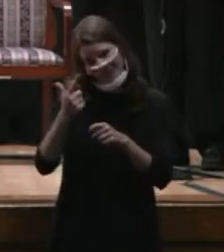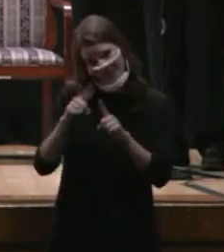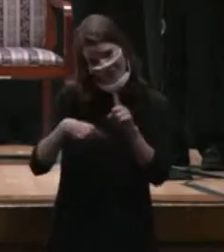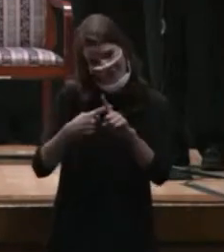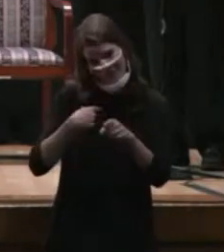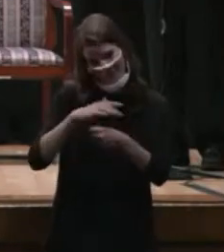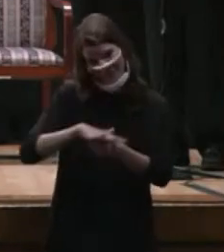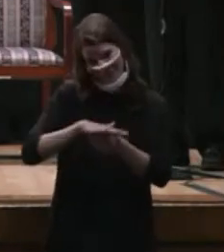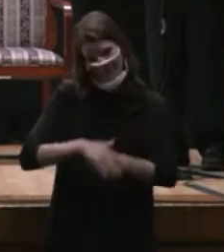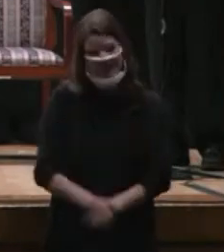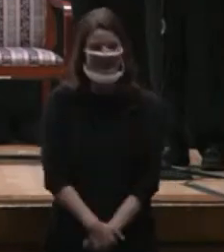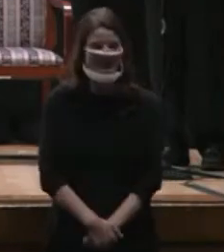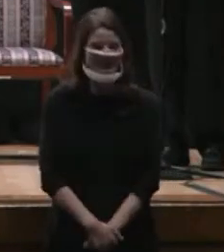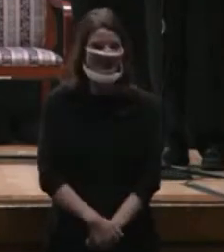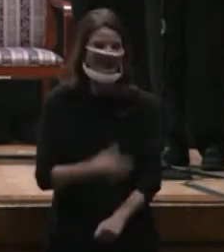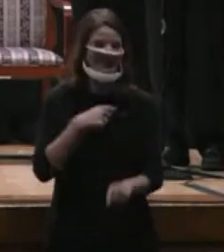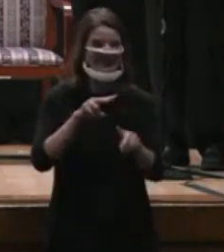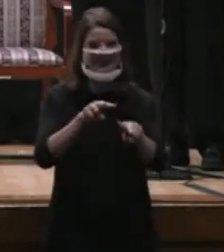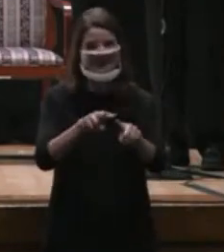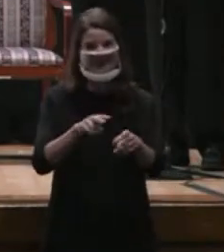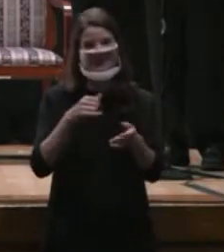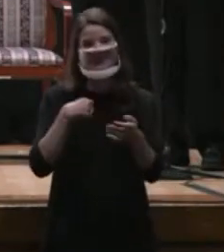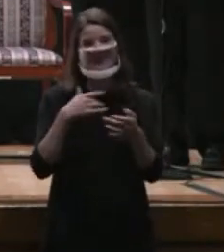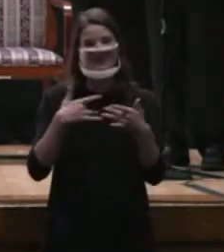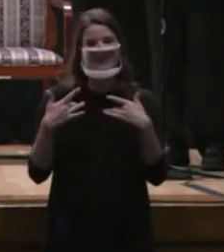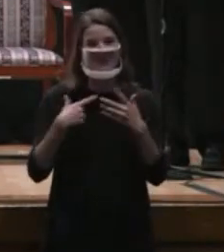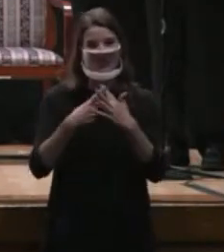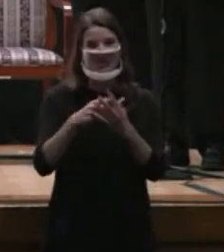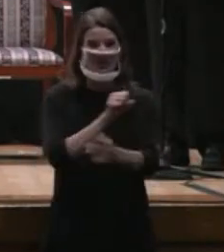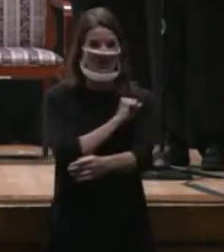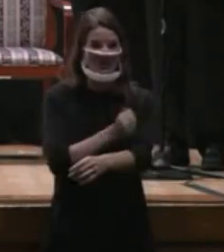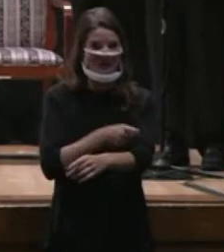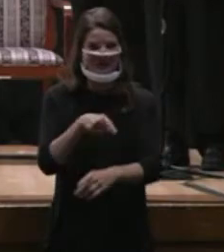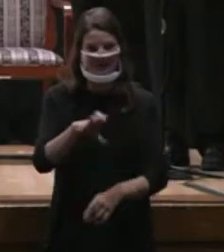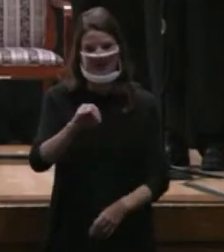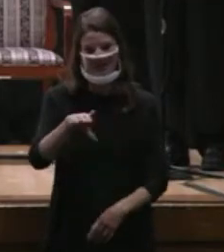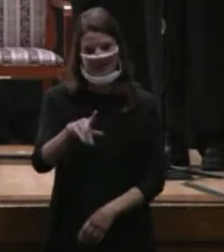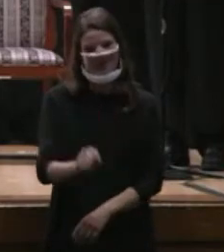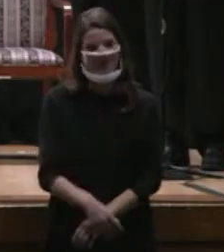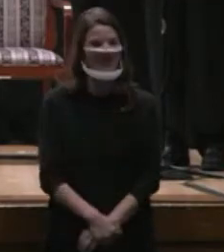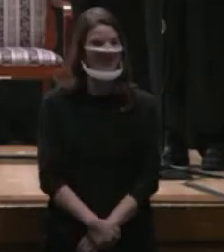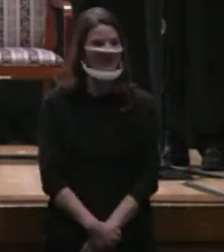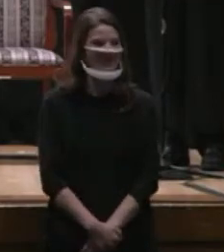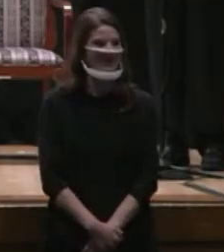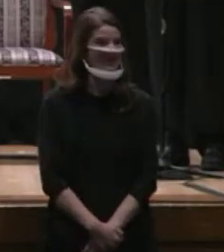was stressed. I cannot wait to start my job at Strong in October.